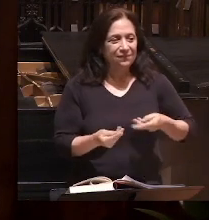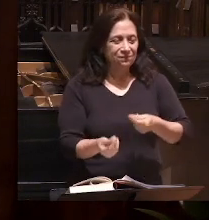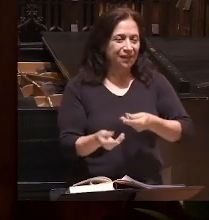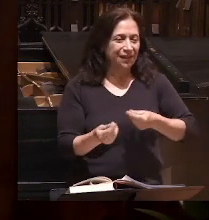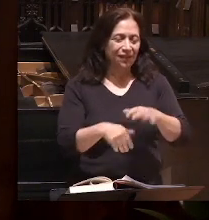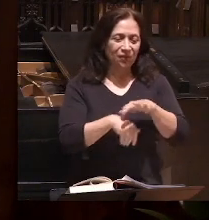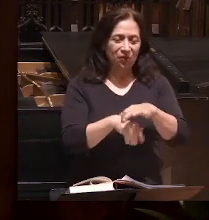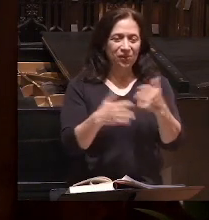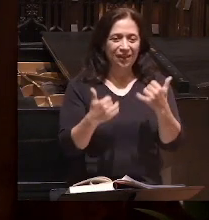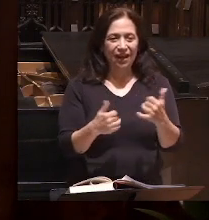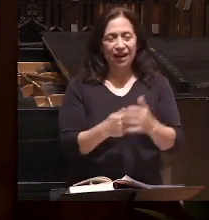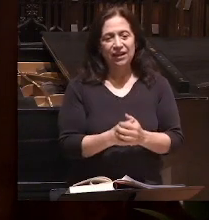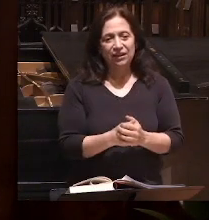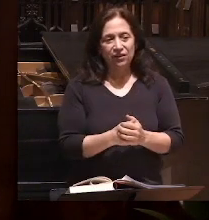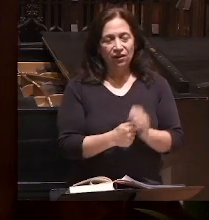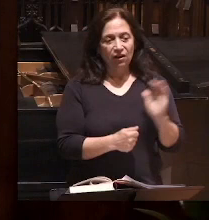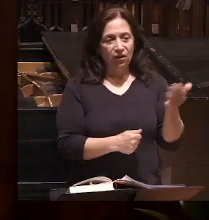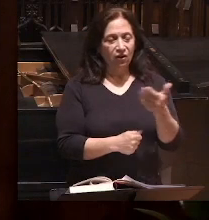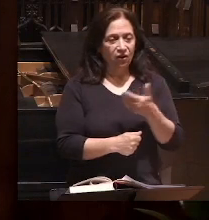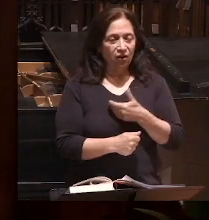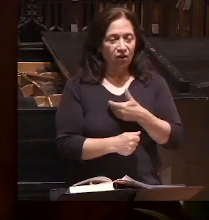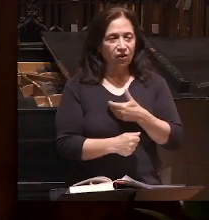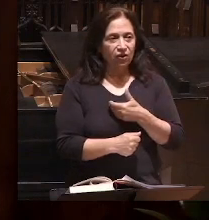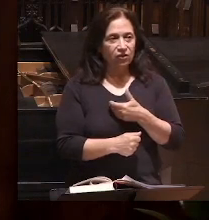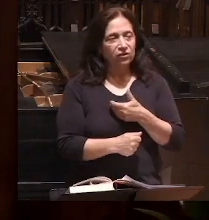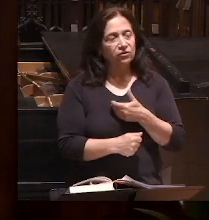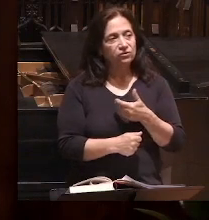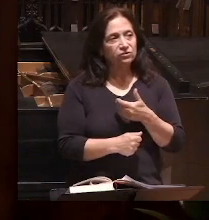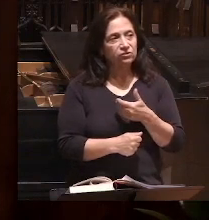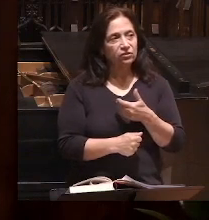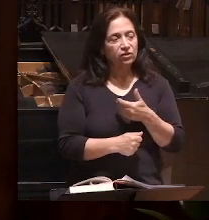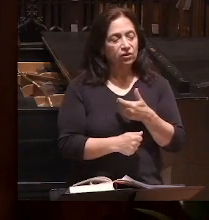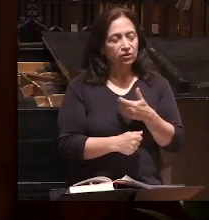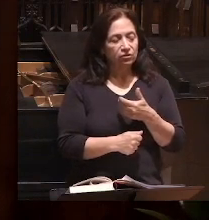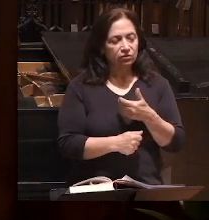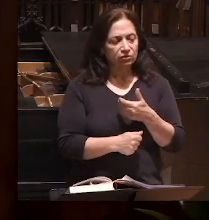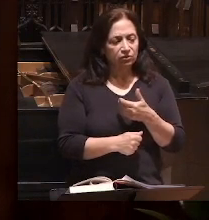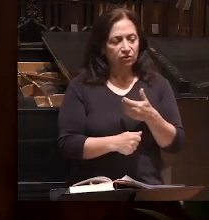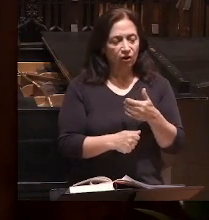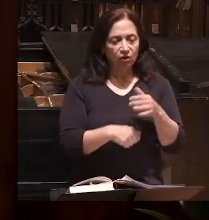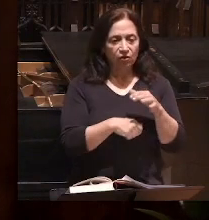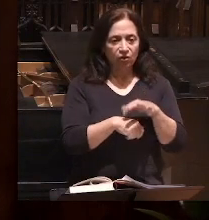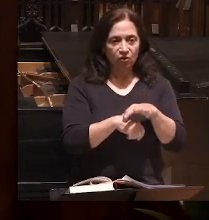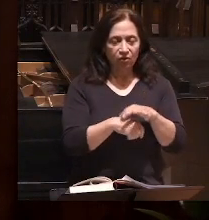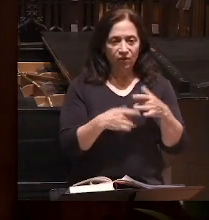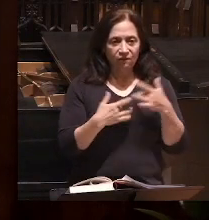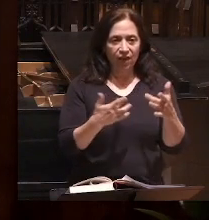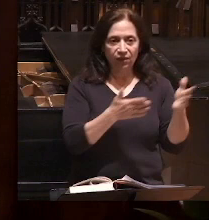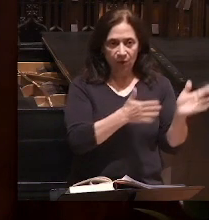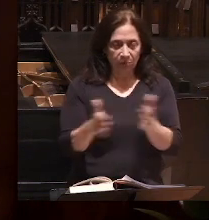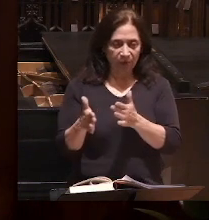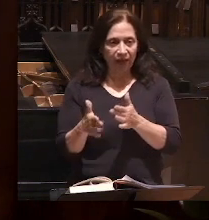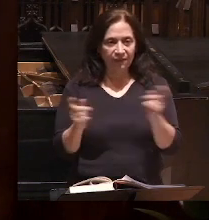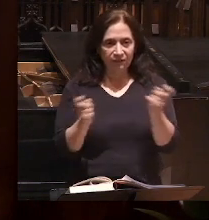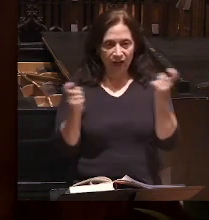our earth today, our Love Our Earth event, a fair which is happening, which we had planned